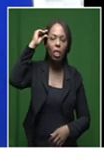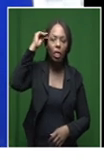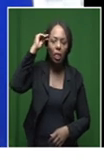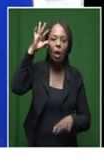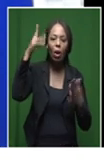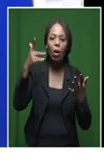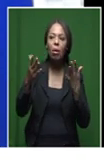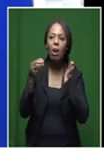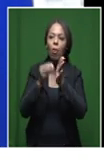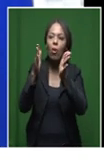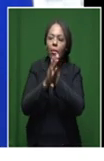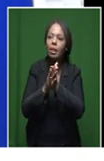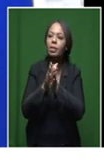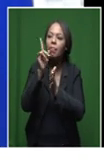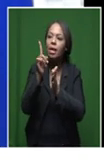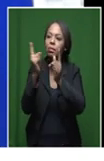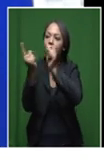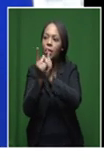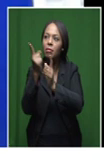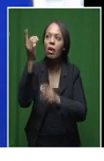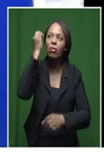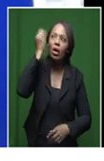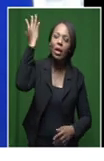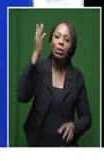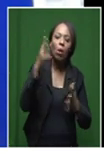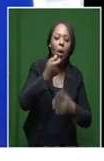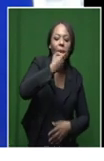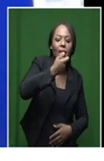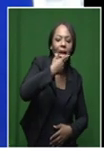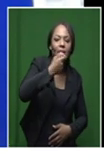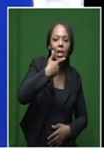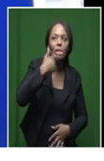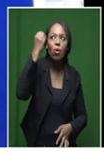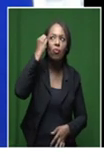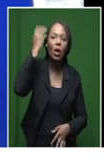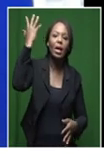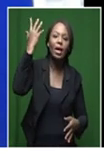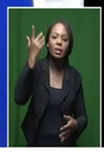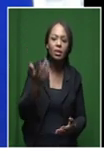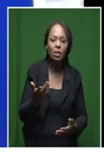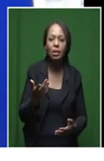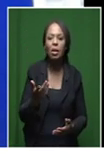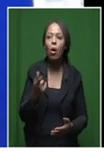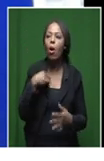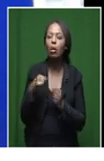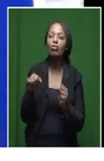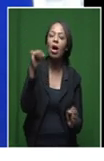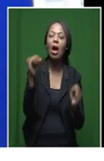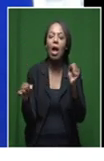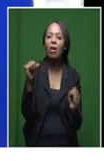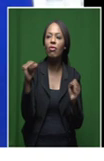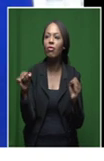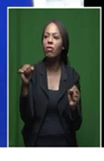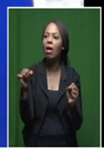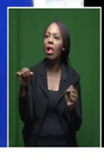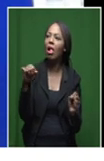forget to take your medicine, or you forget where you're going and you get lost when you're busy driving, that's a warning sign to say,